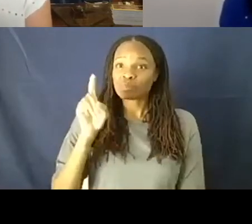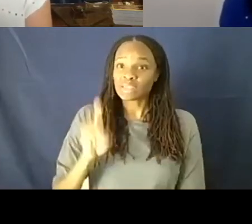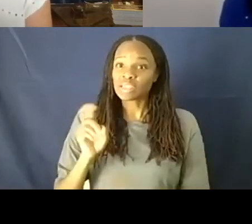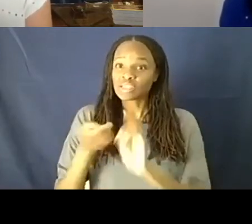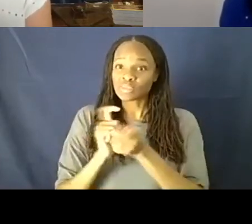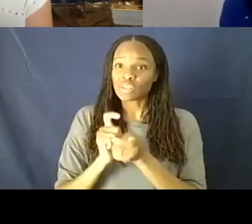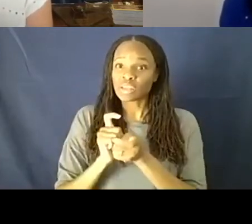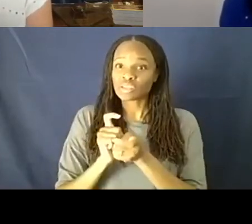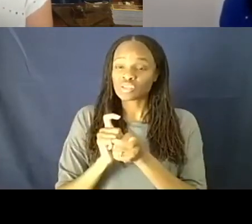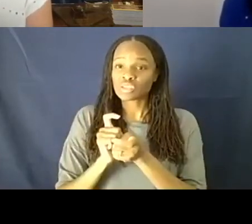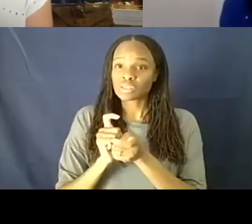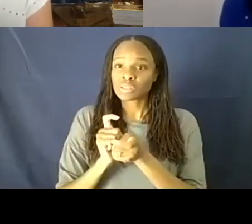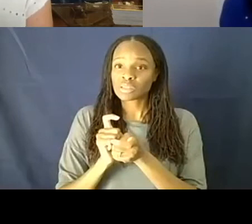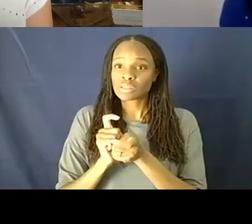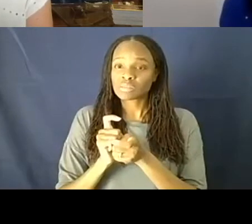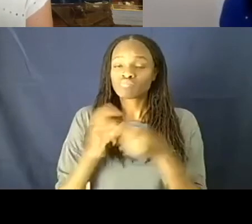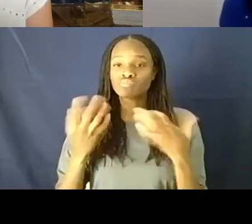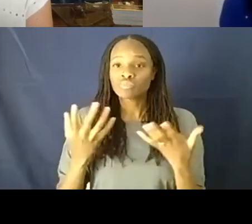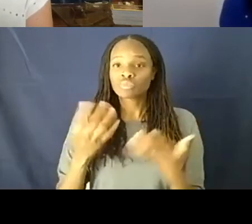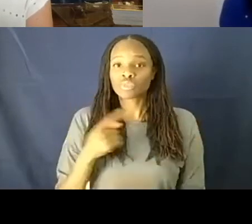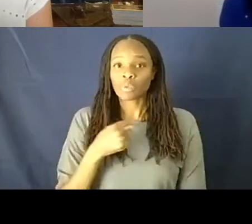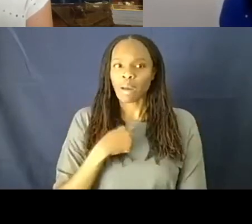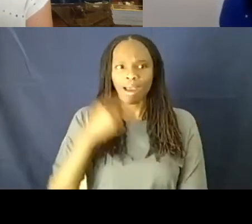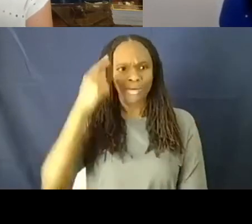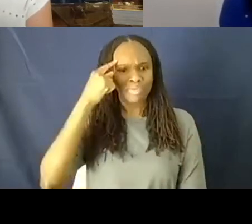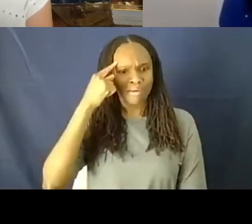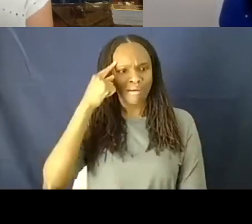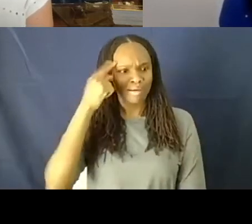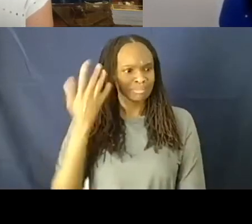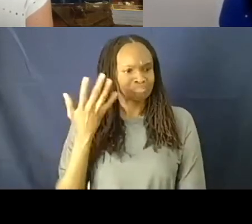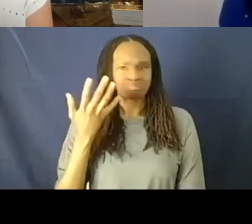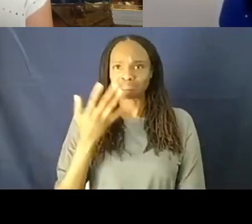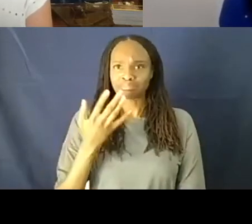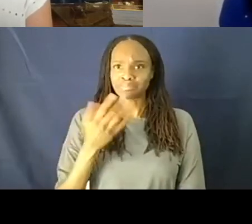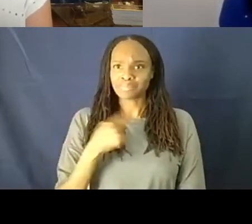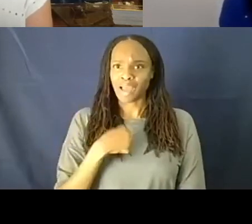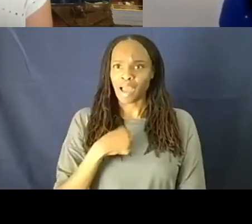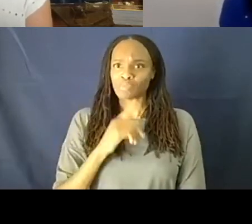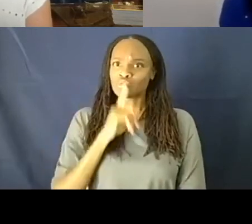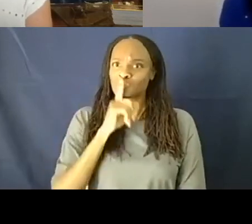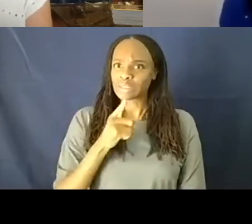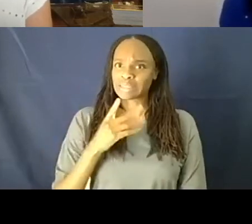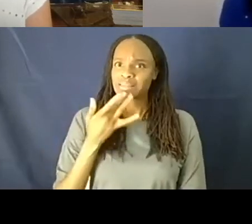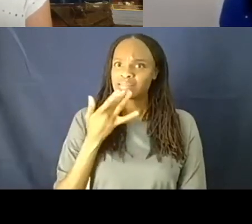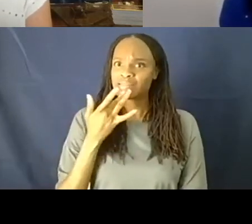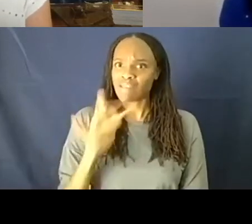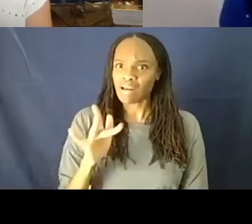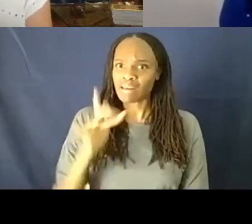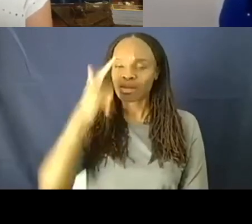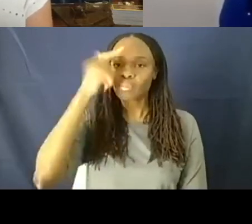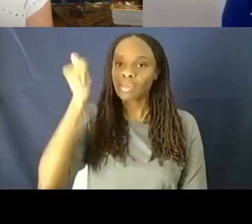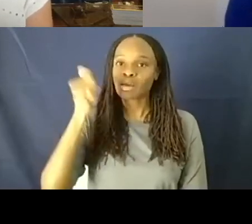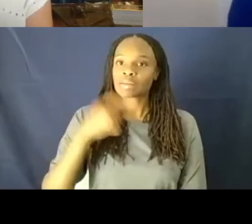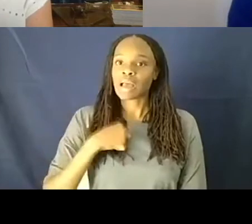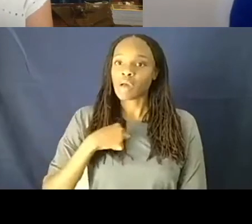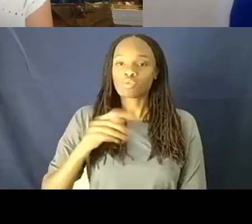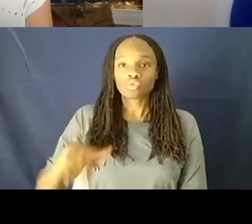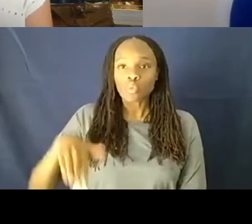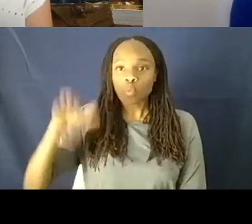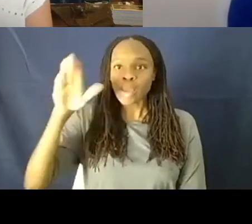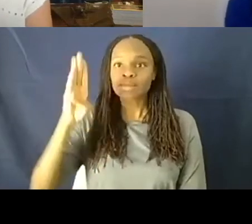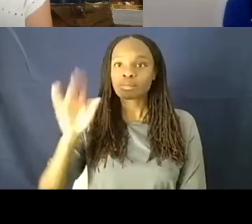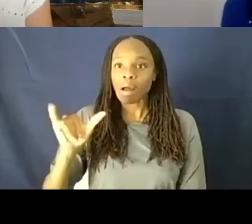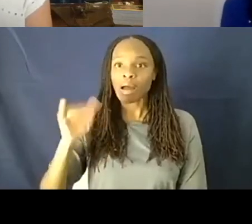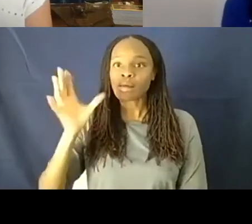And I consider myself to be very lucky because I was raised by parents and